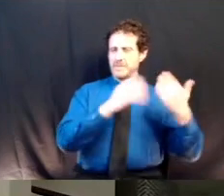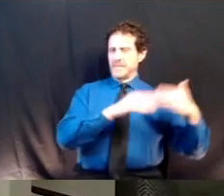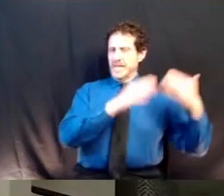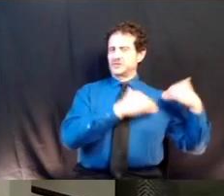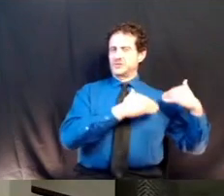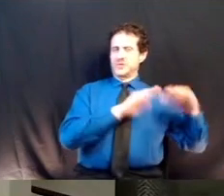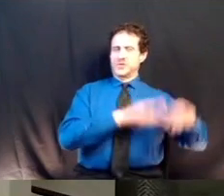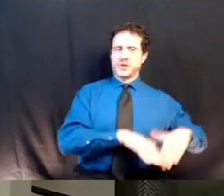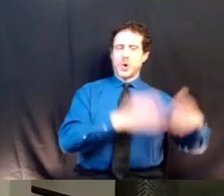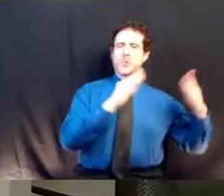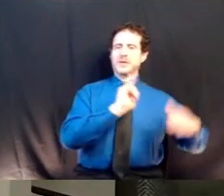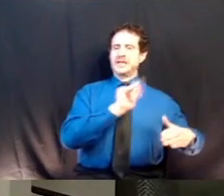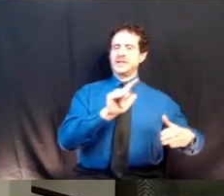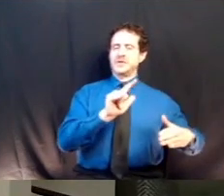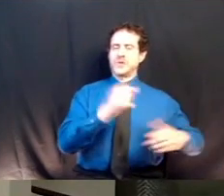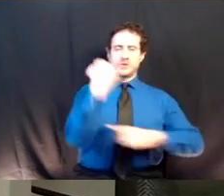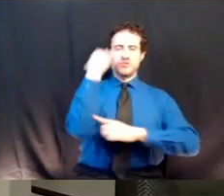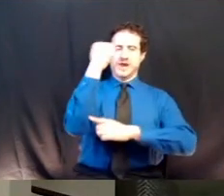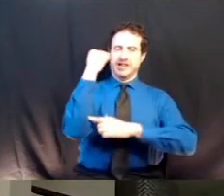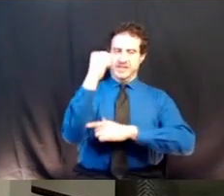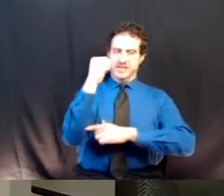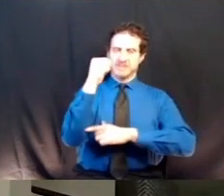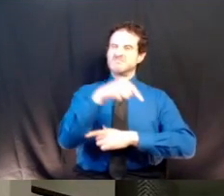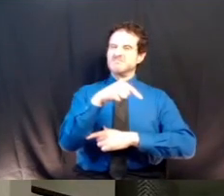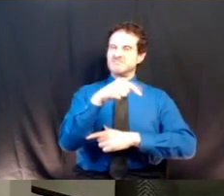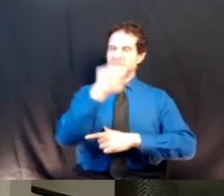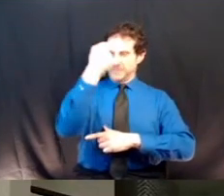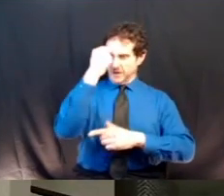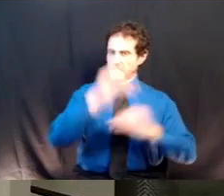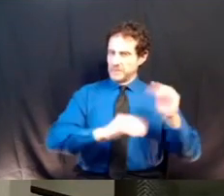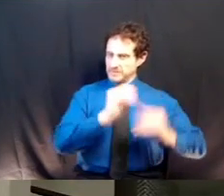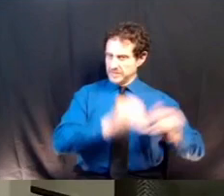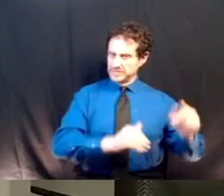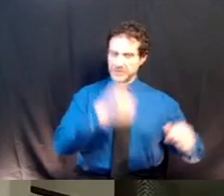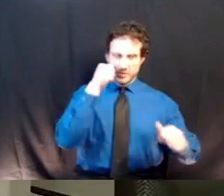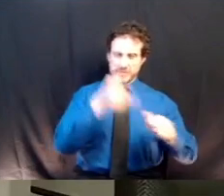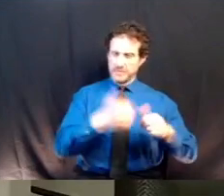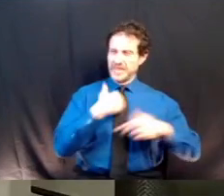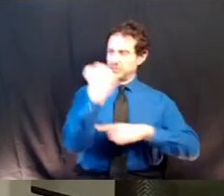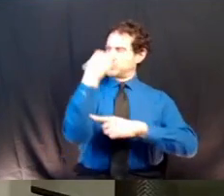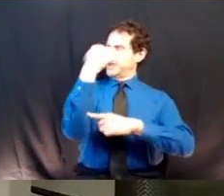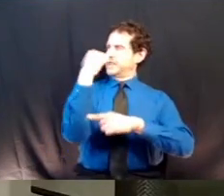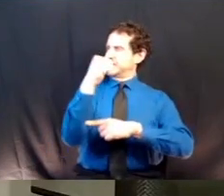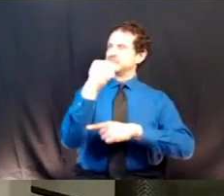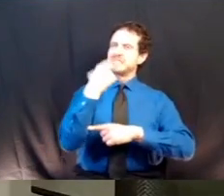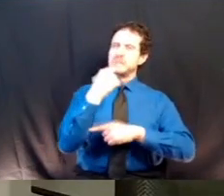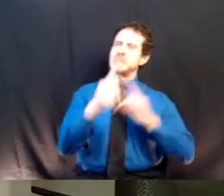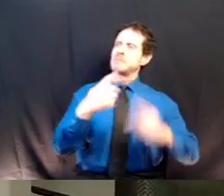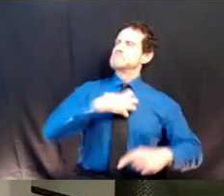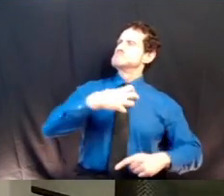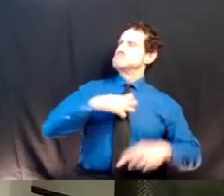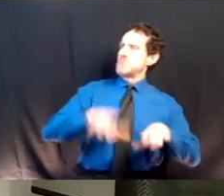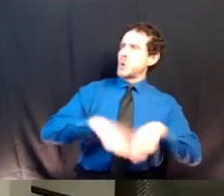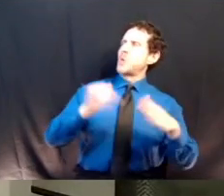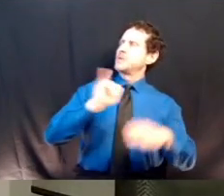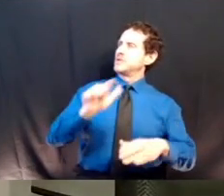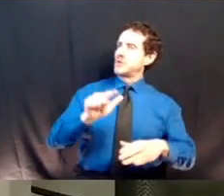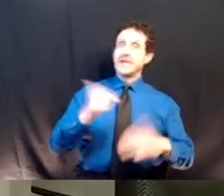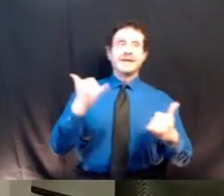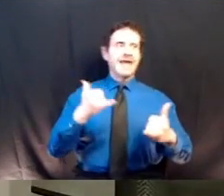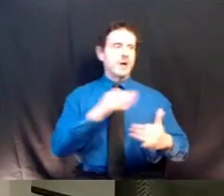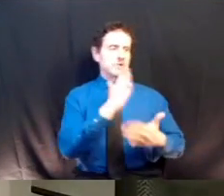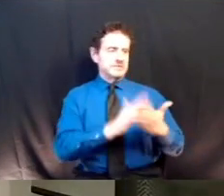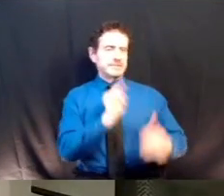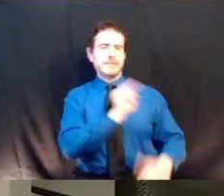rally at the Thompson Center? Does anyone know if that is correct? If there are any that